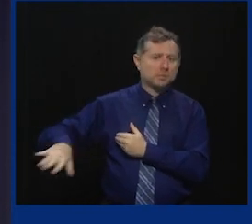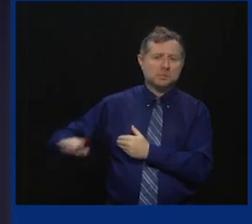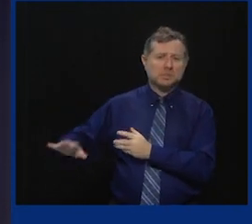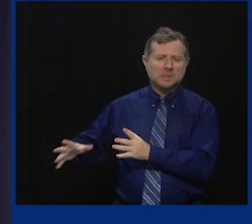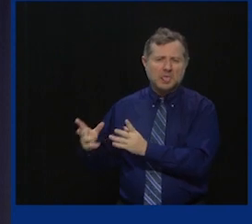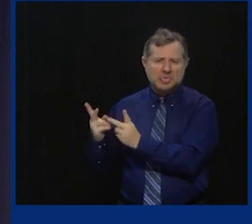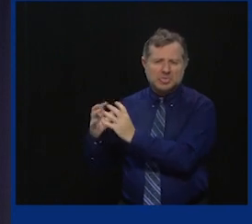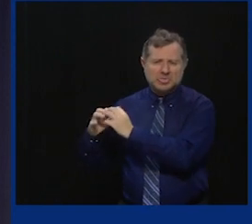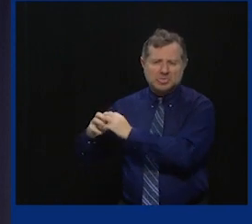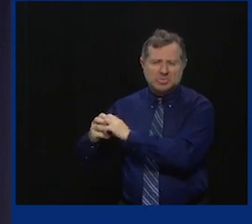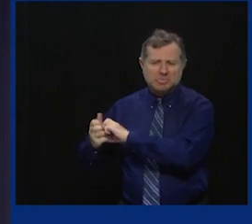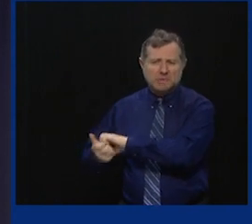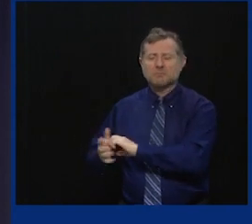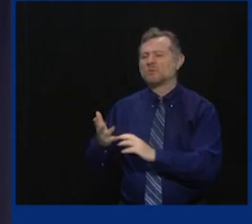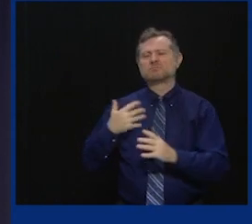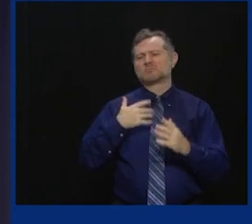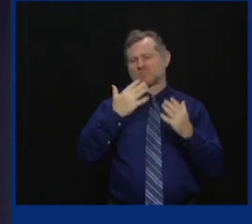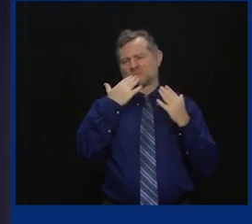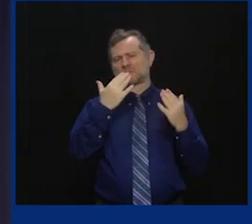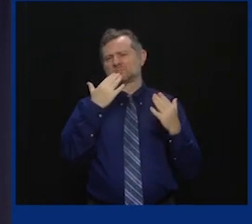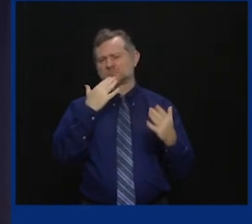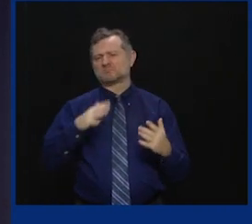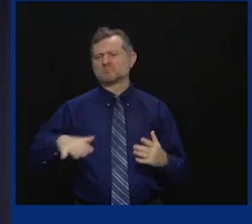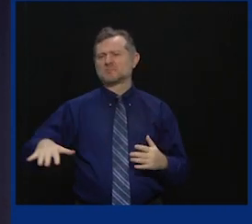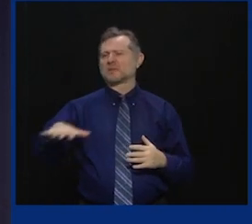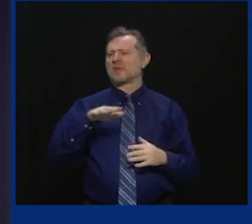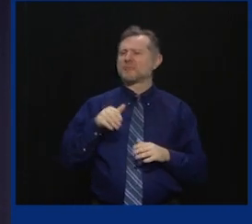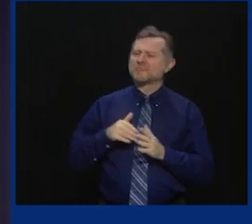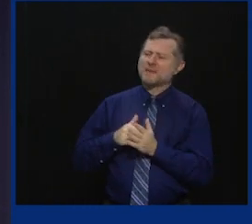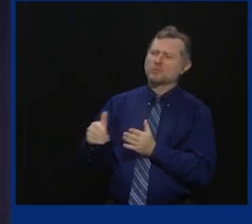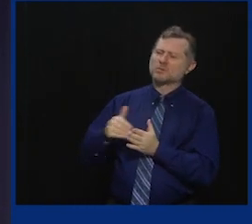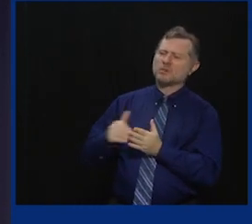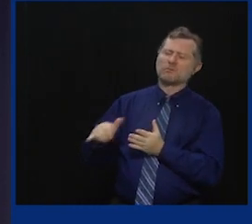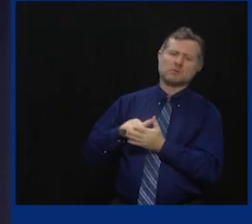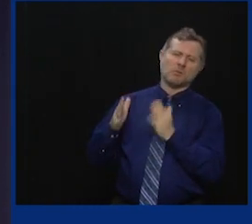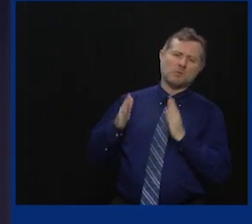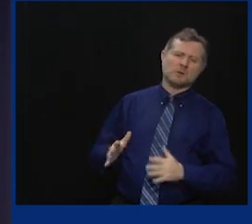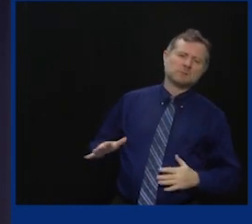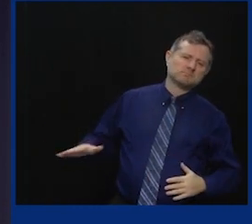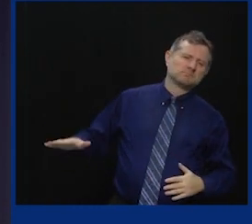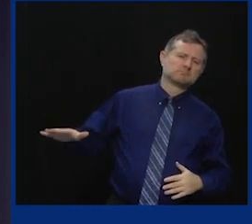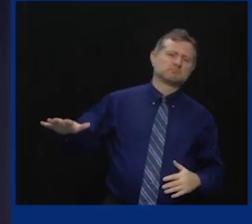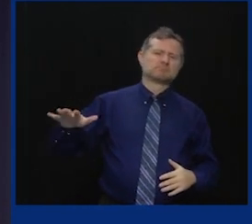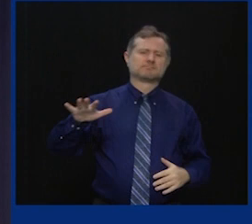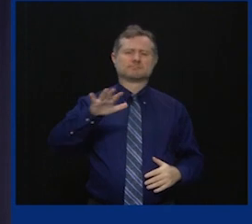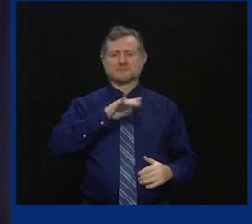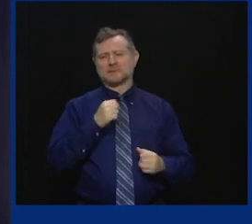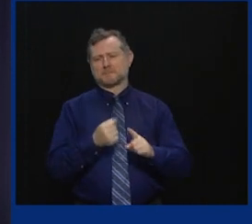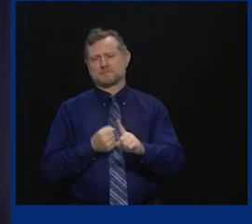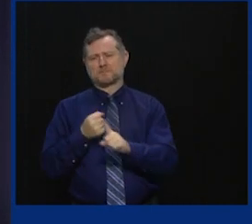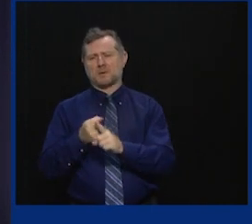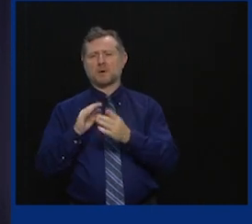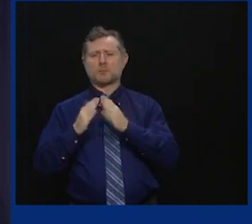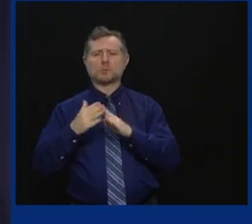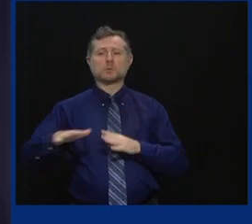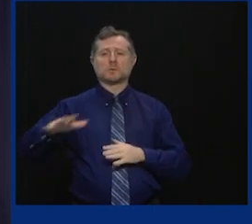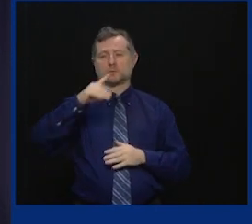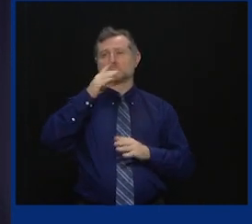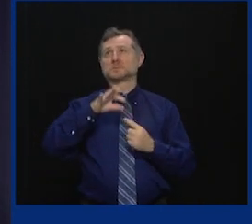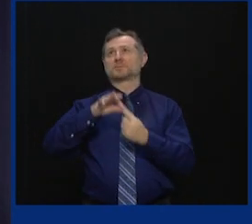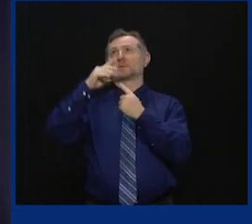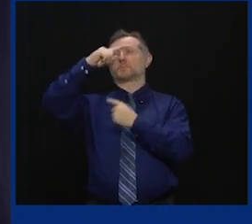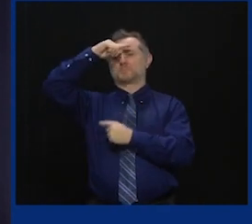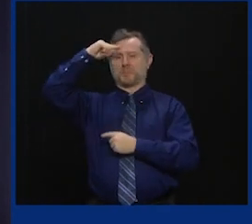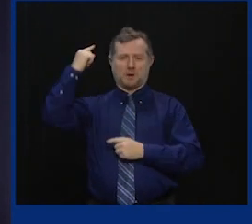the thousands of New Yorkers and impacted communities, Black and brown communities especially, like Farah just said, who continue to be